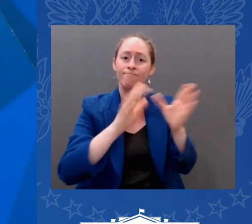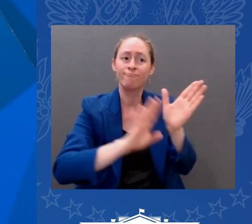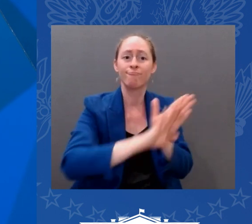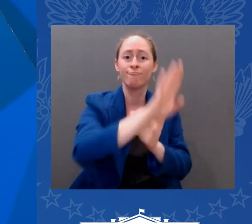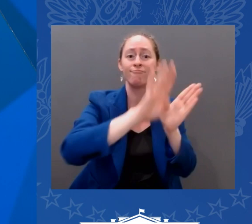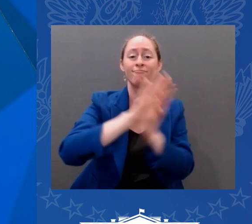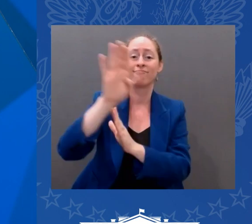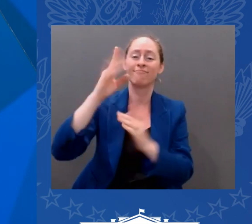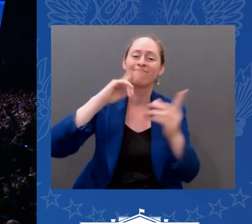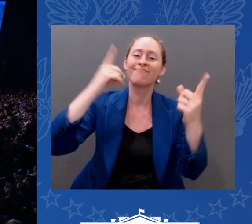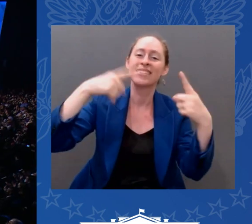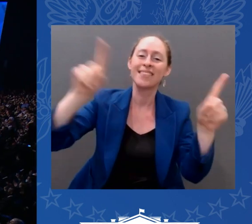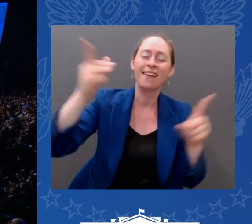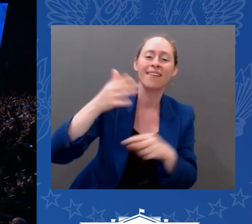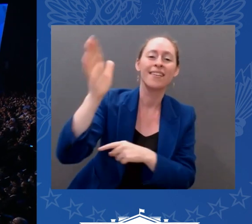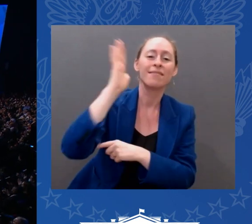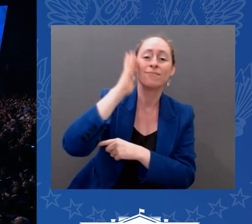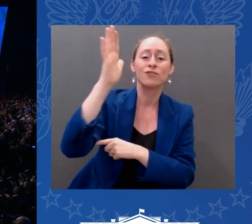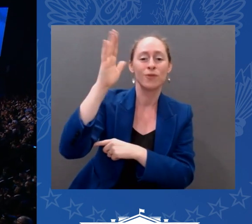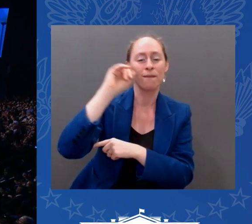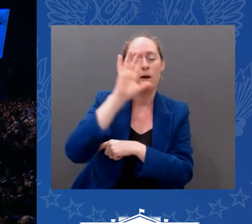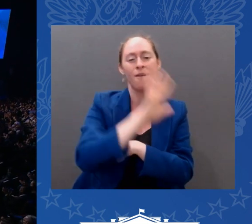welcome.